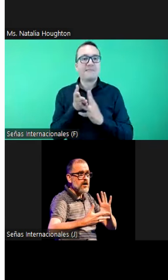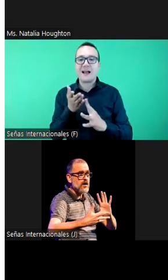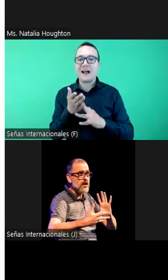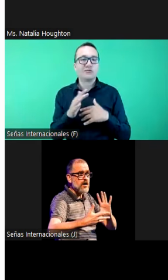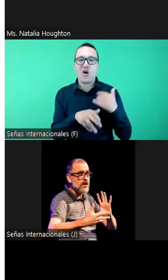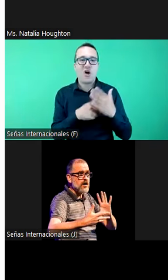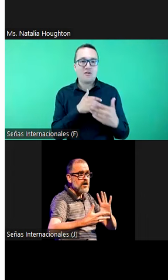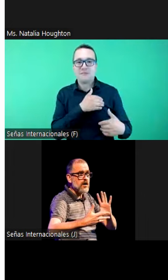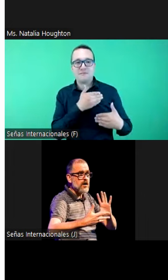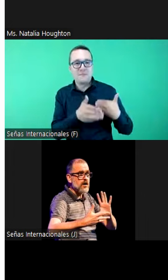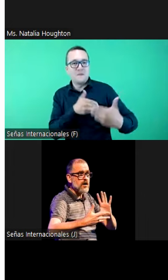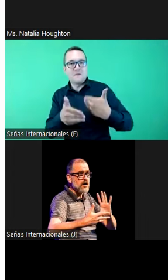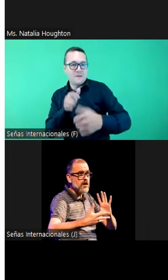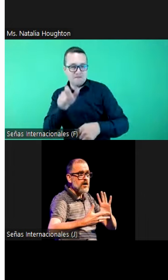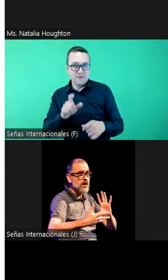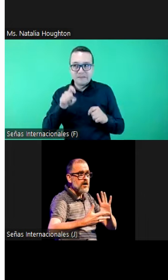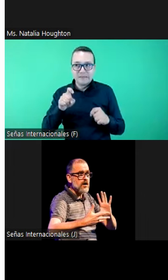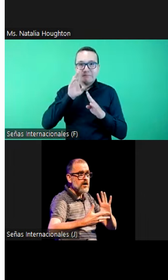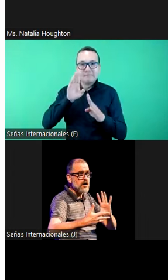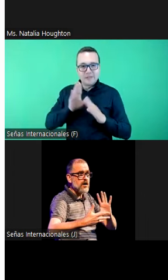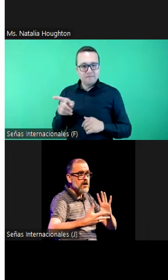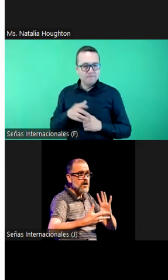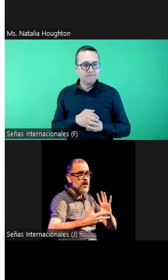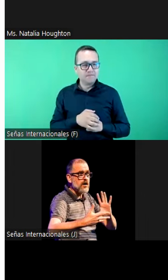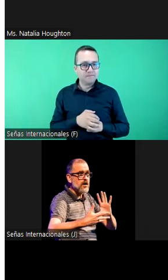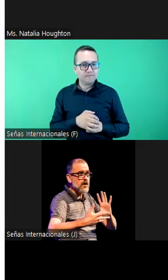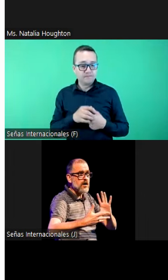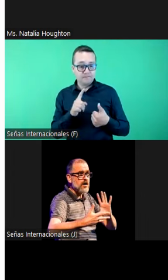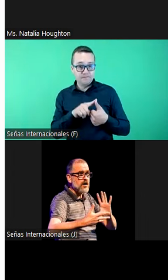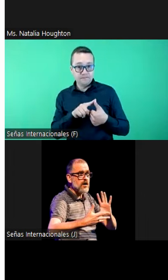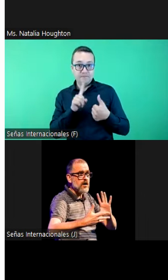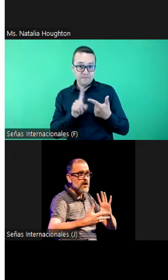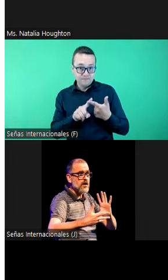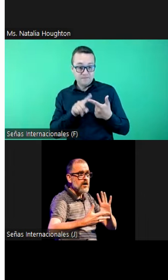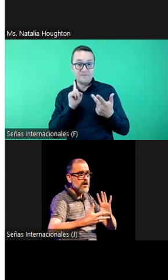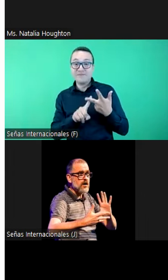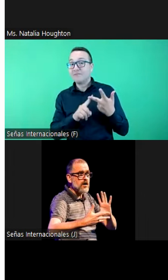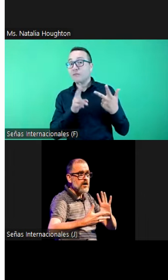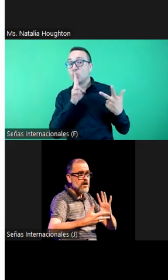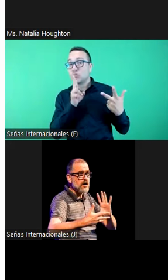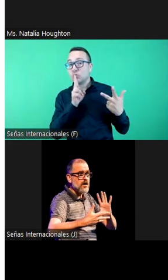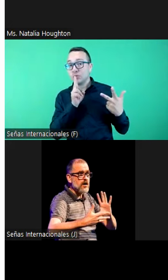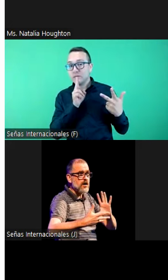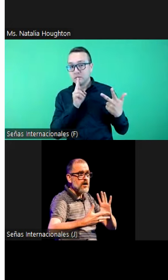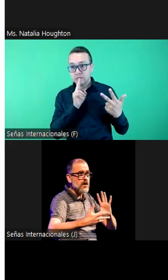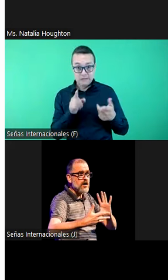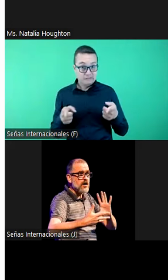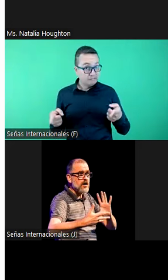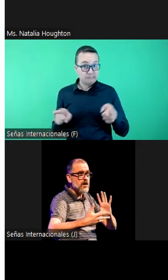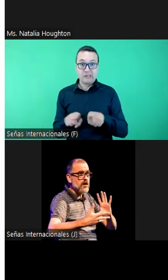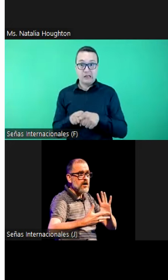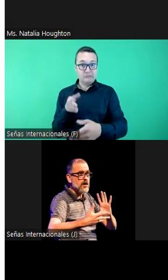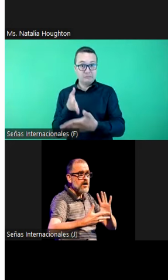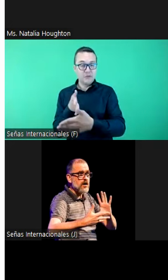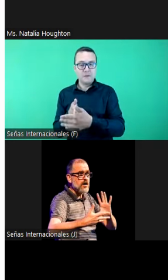continuity of service. And we can see also the case of Honduras, where we are